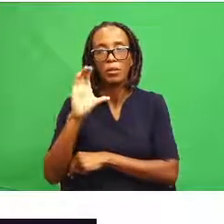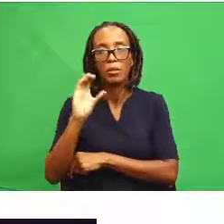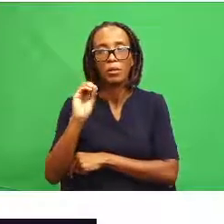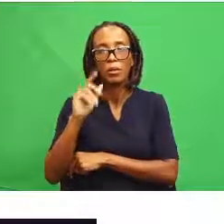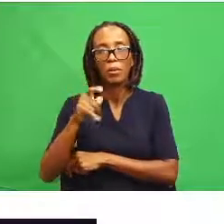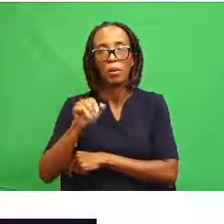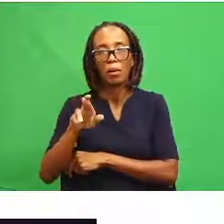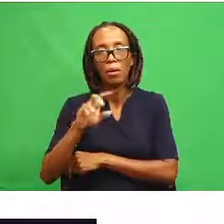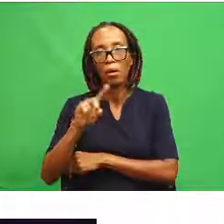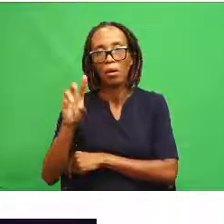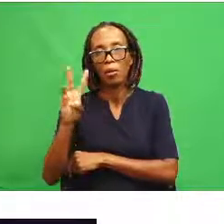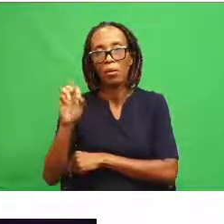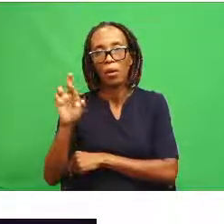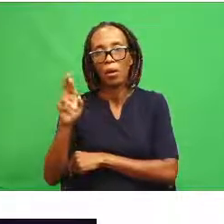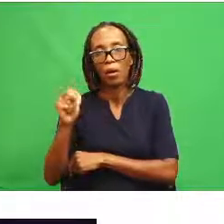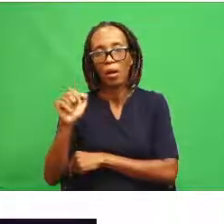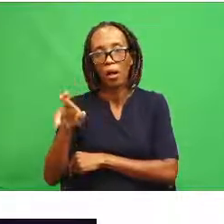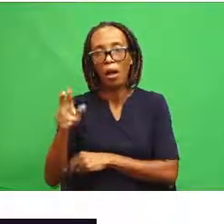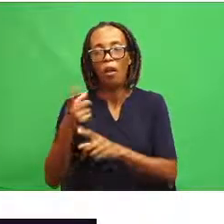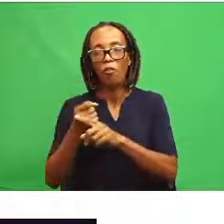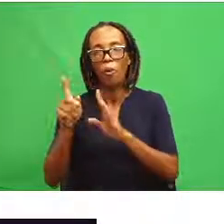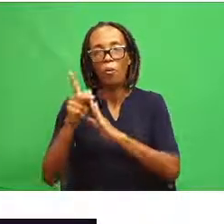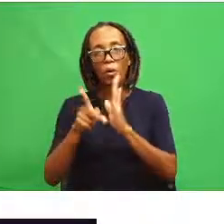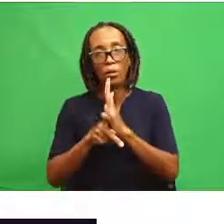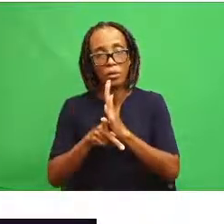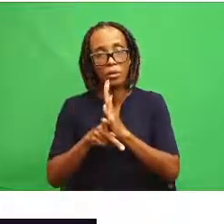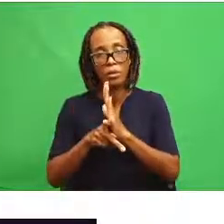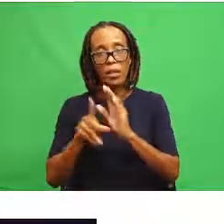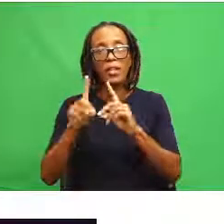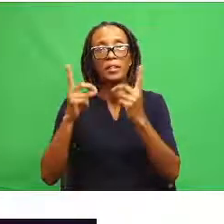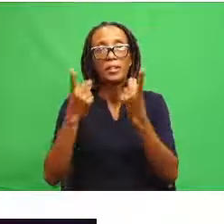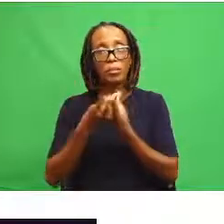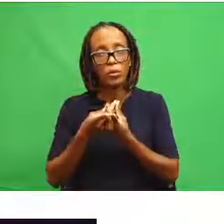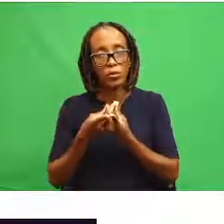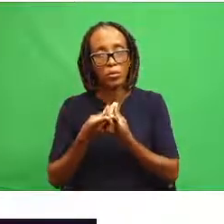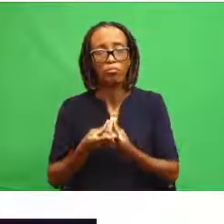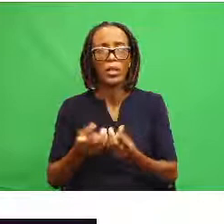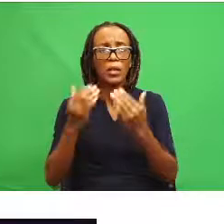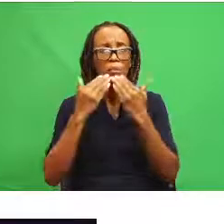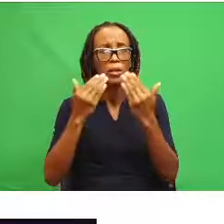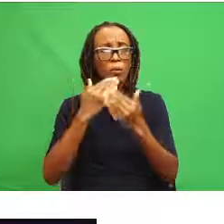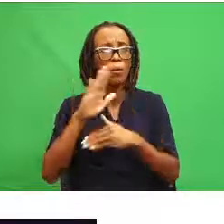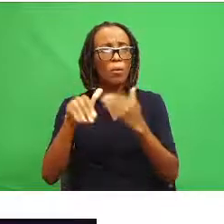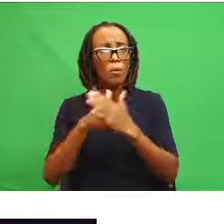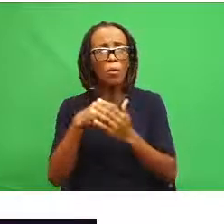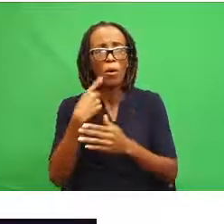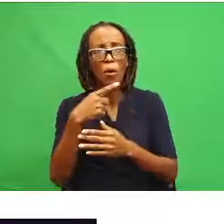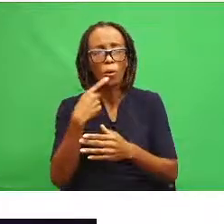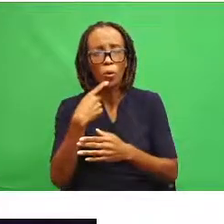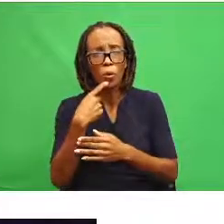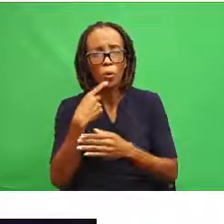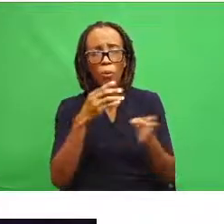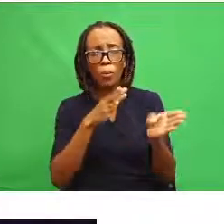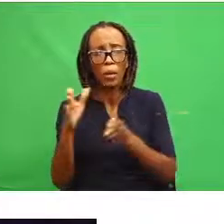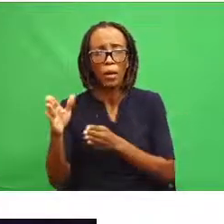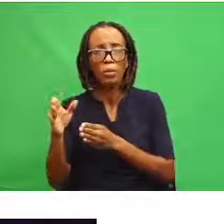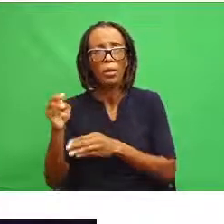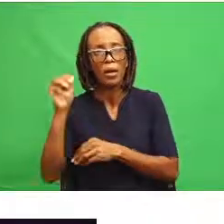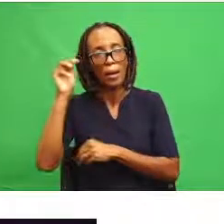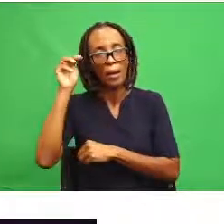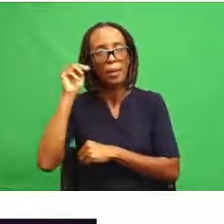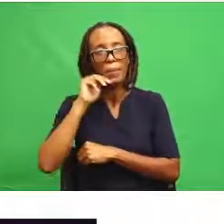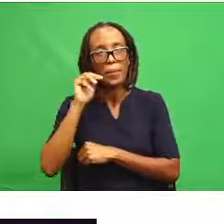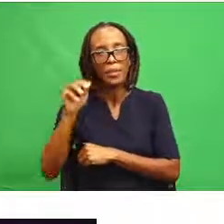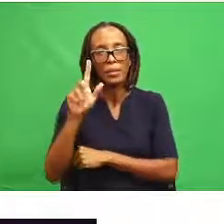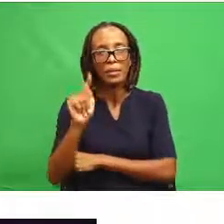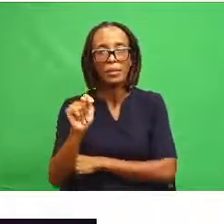Policy Program Planning and Development Division, to our esteemed project coordinator, Ms. Shanice John Telesford,